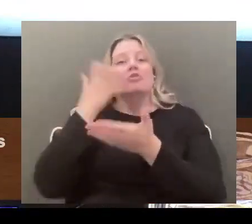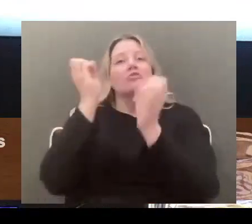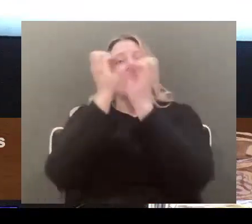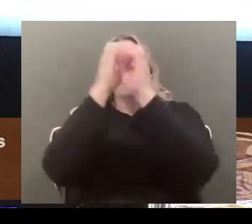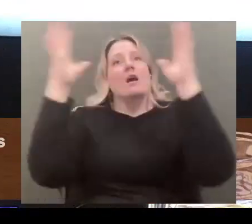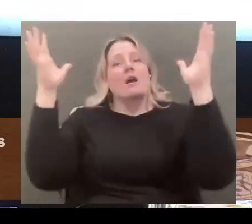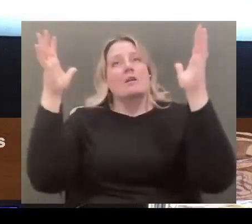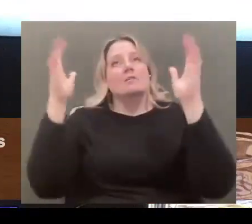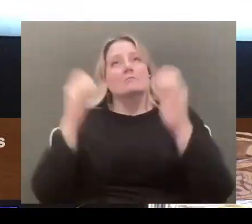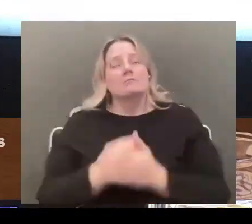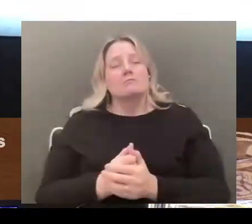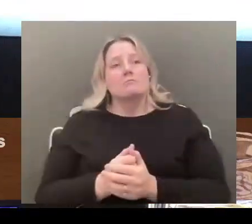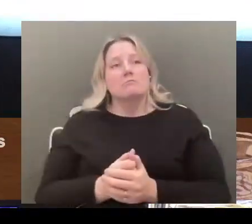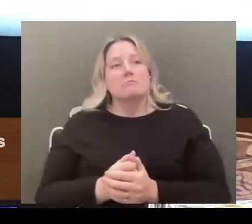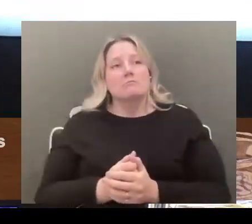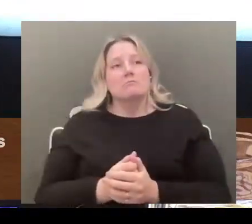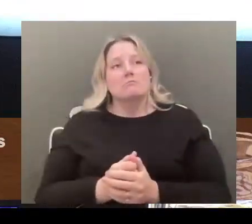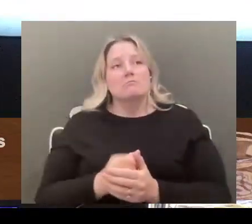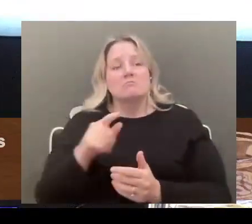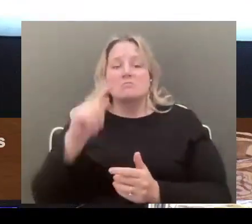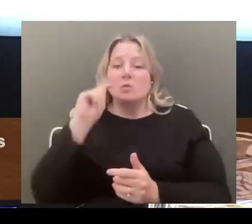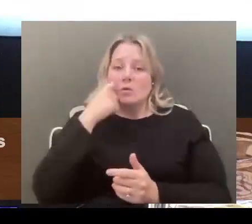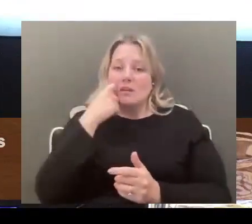traditional owner communities